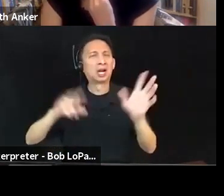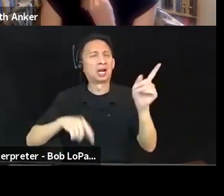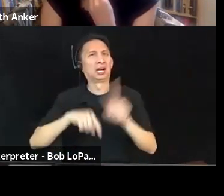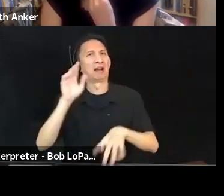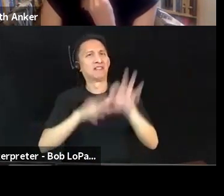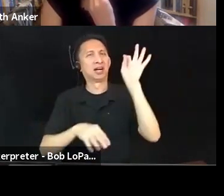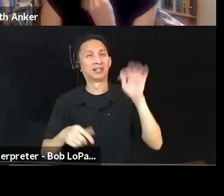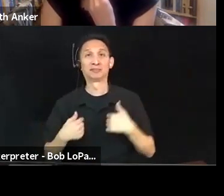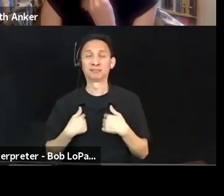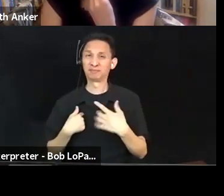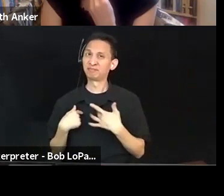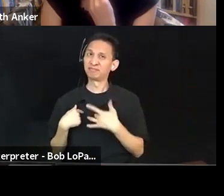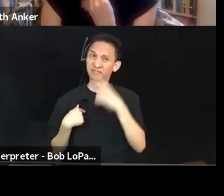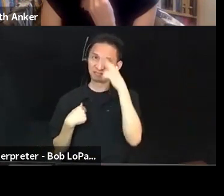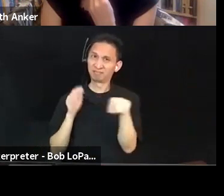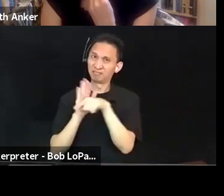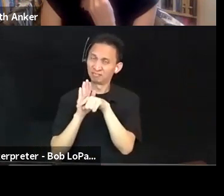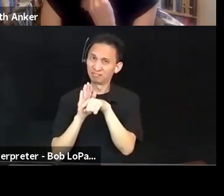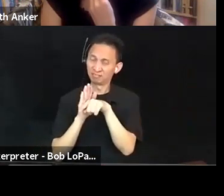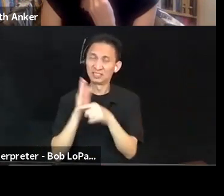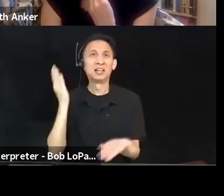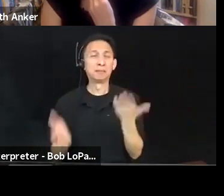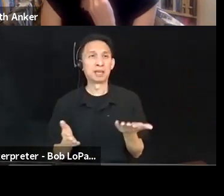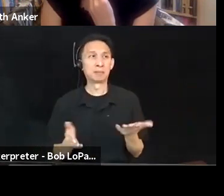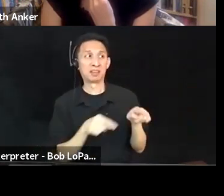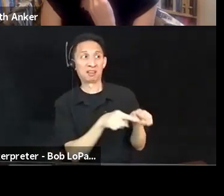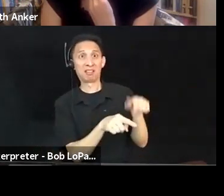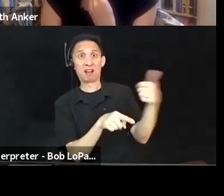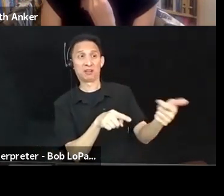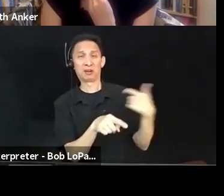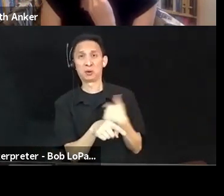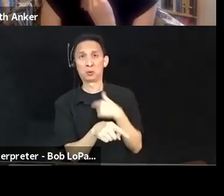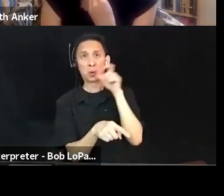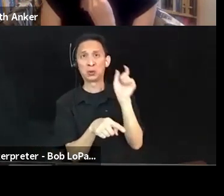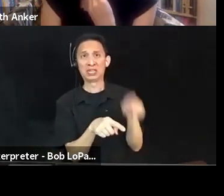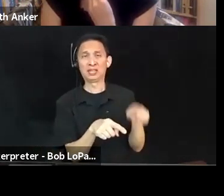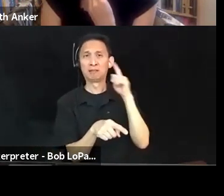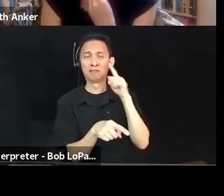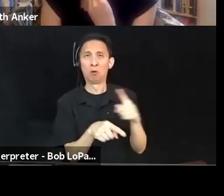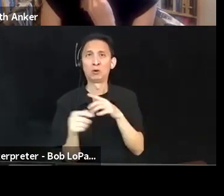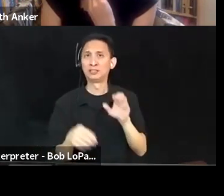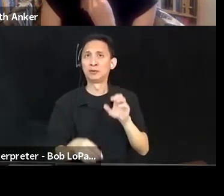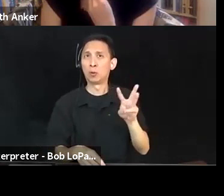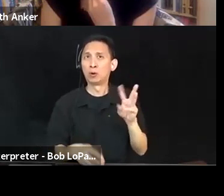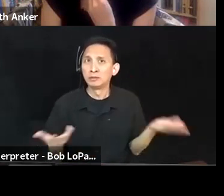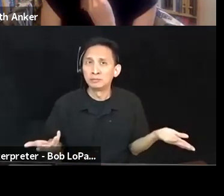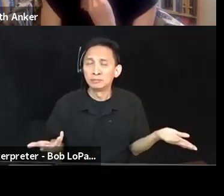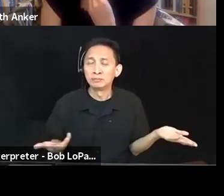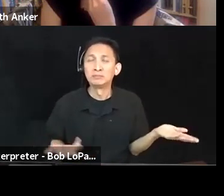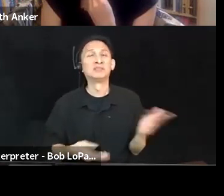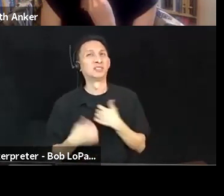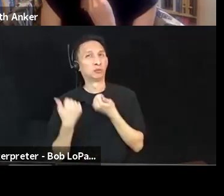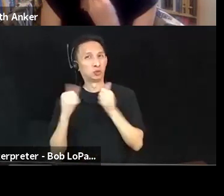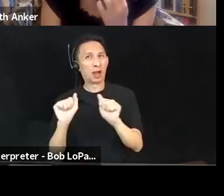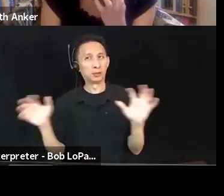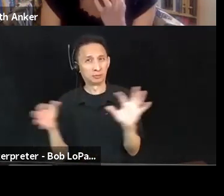pessimistic for me is actually maybe we no longer need the other in that context of civil war, such that the types of reconciliation, which